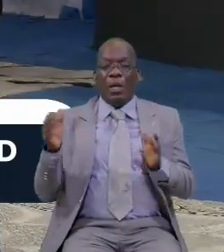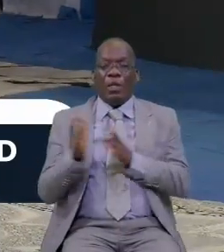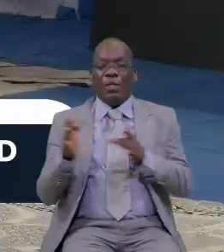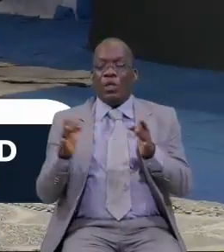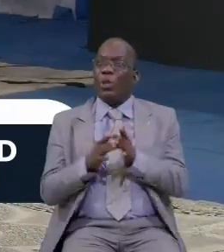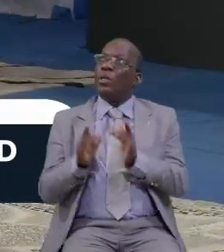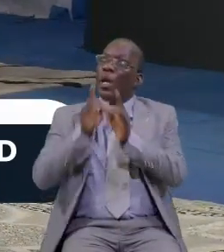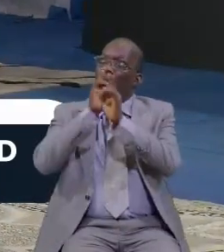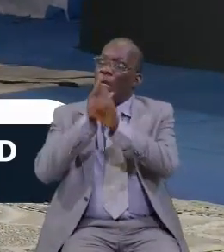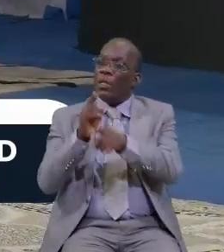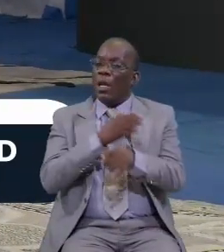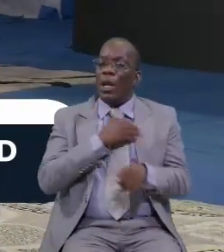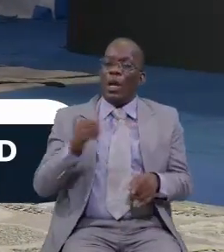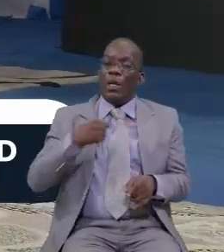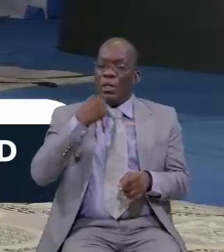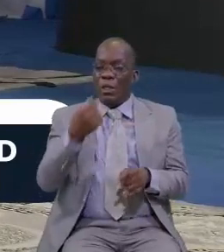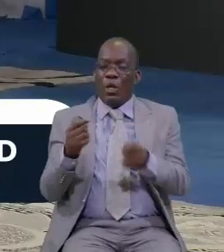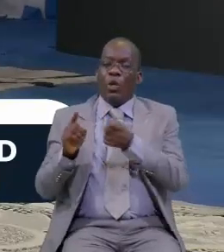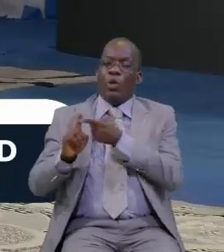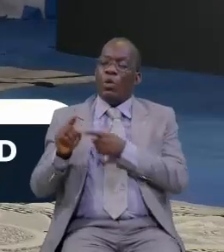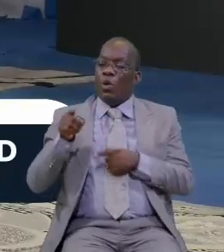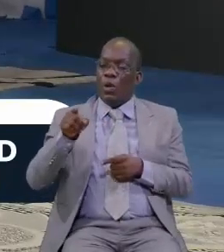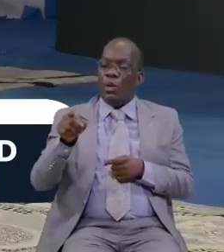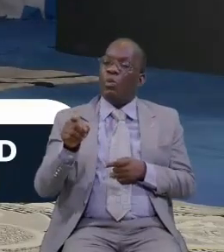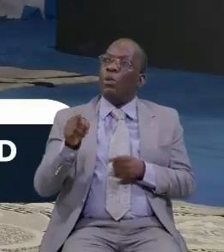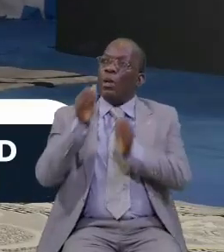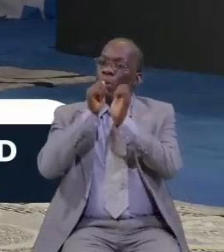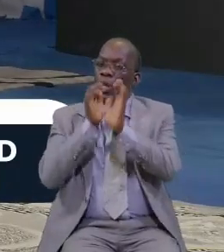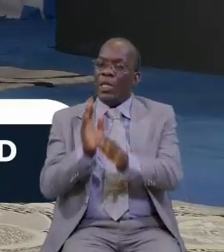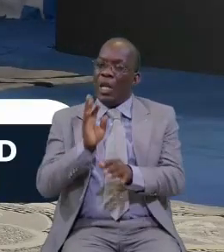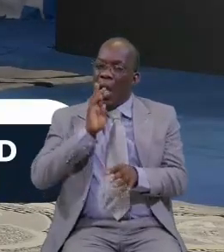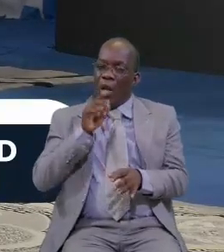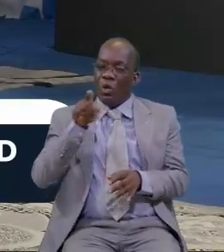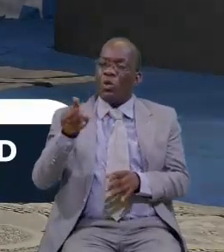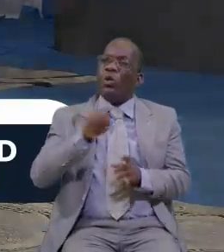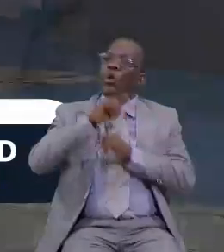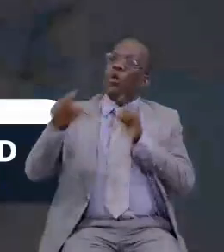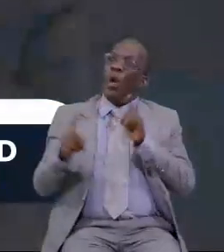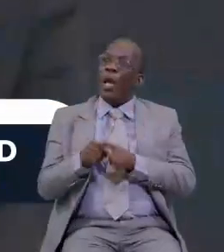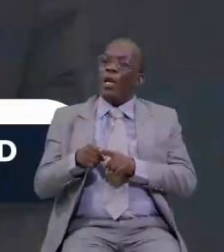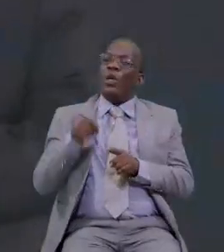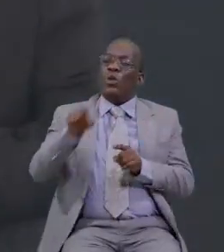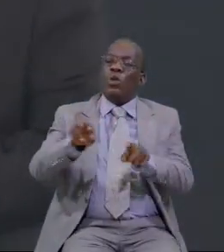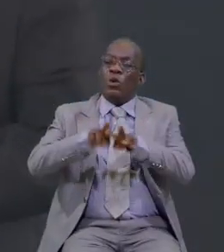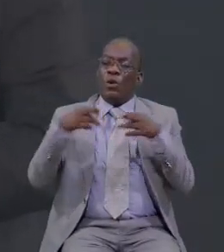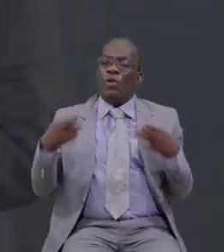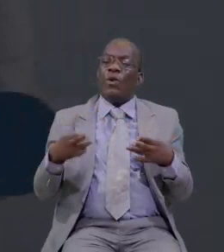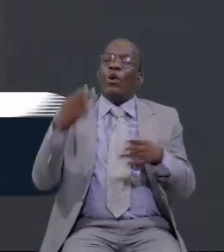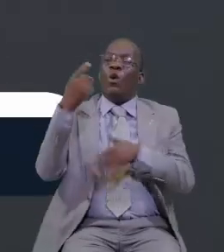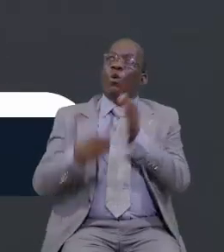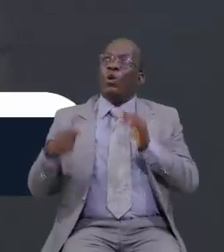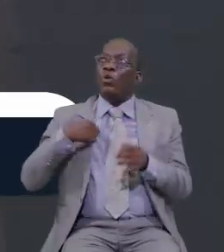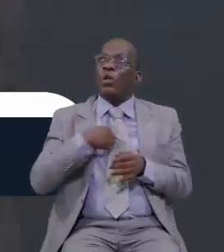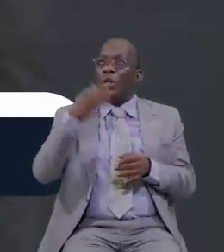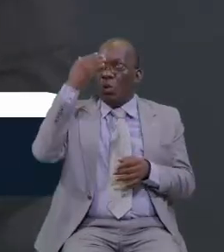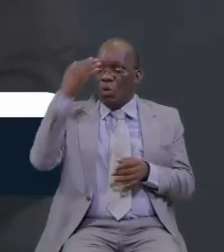him, blessed art thou. When we really reveal what we know about Jesus, when we comprehend what we know